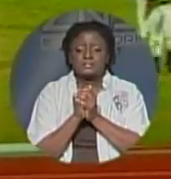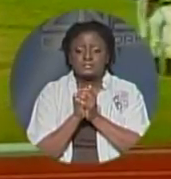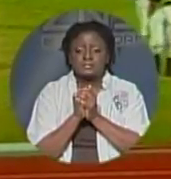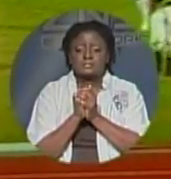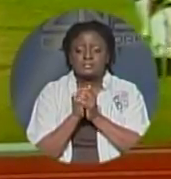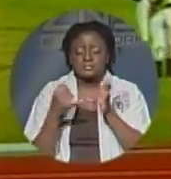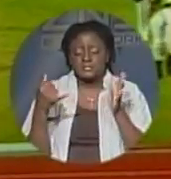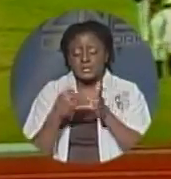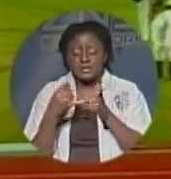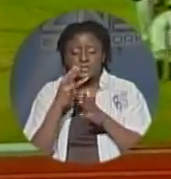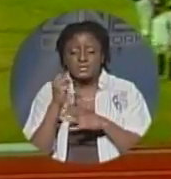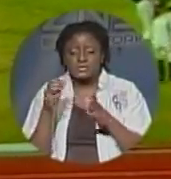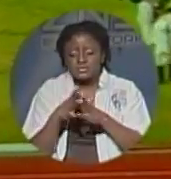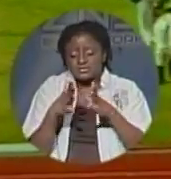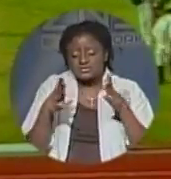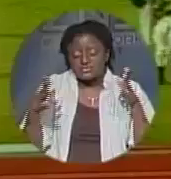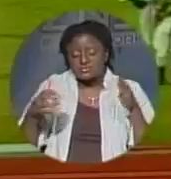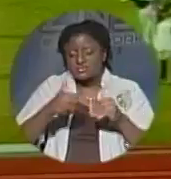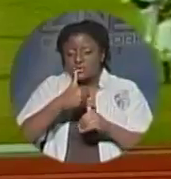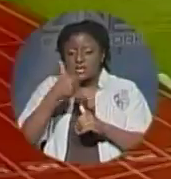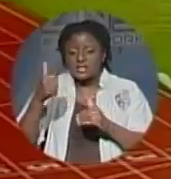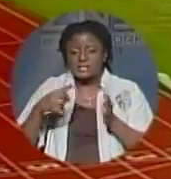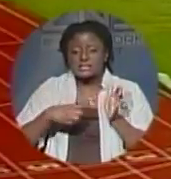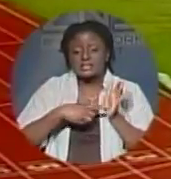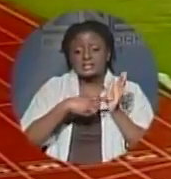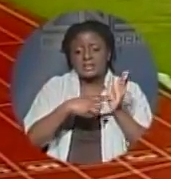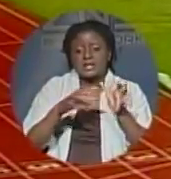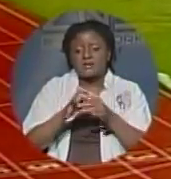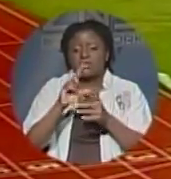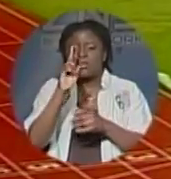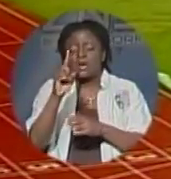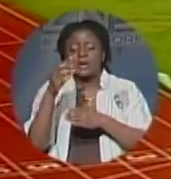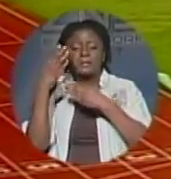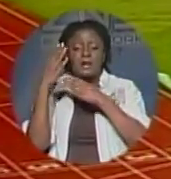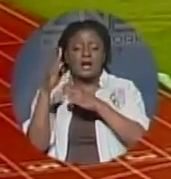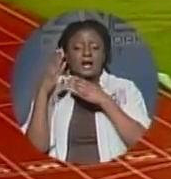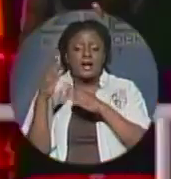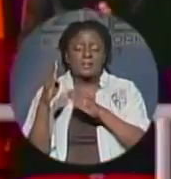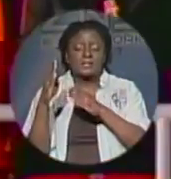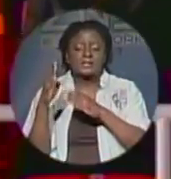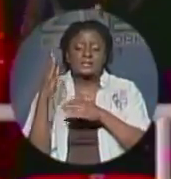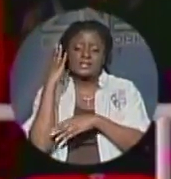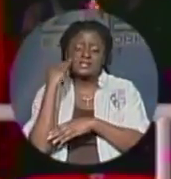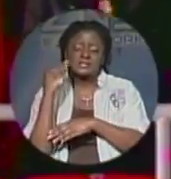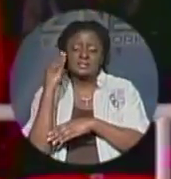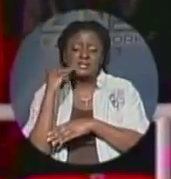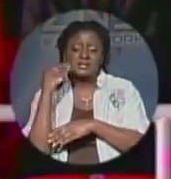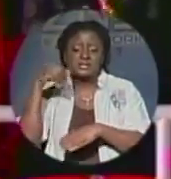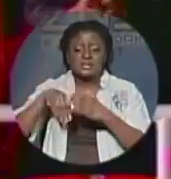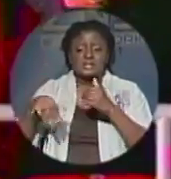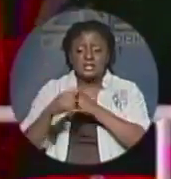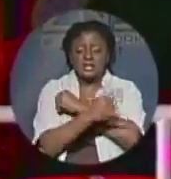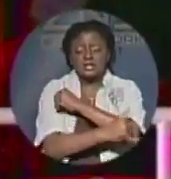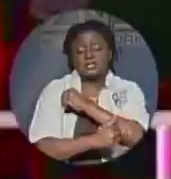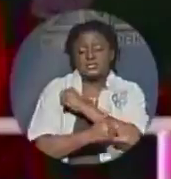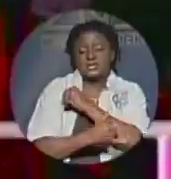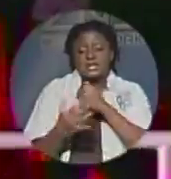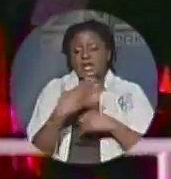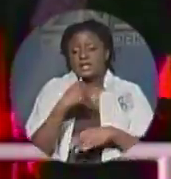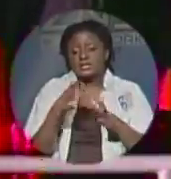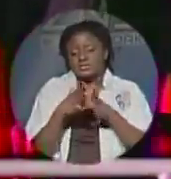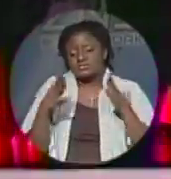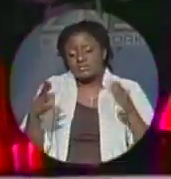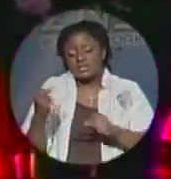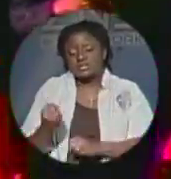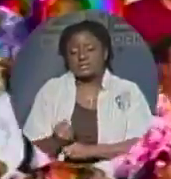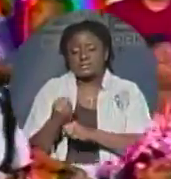It was the greatest display of One Bahamas experienced in the country for quite some time, and the greatest boost for Bahamian athletes preparing